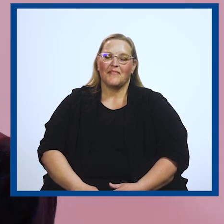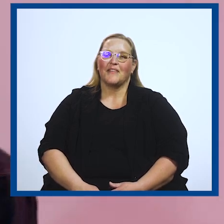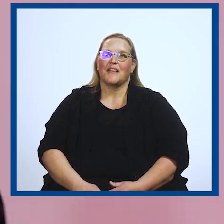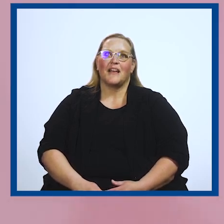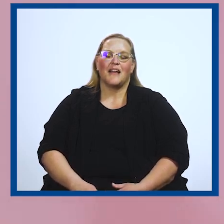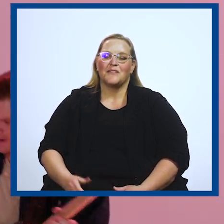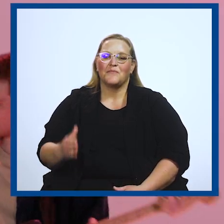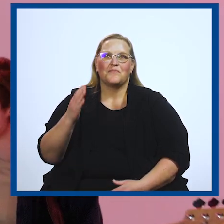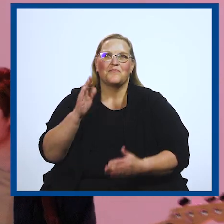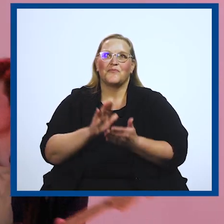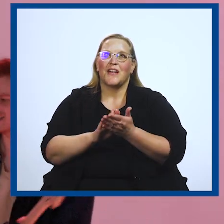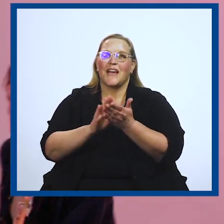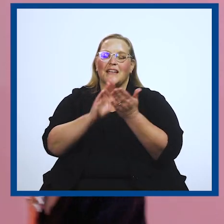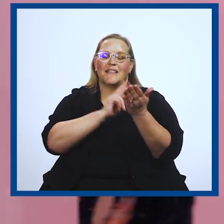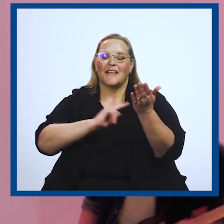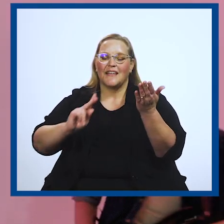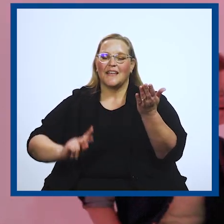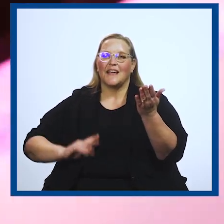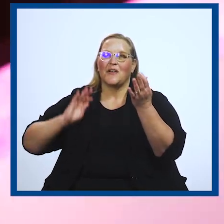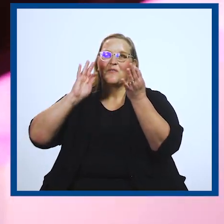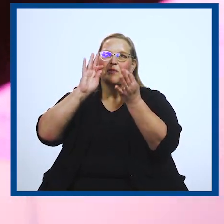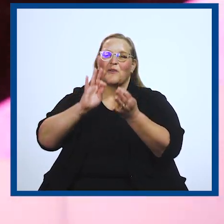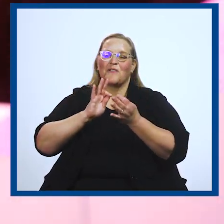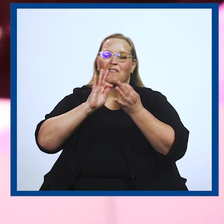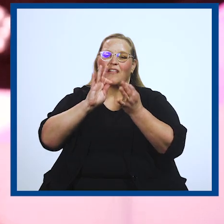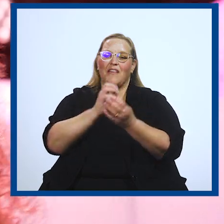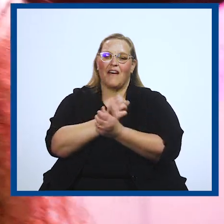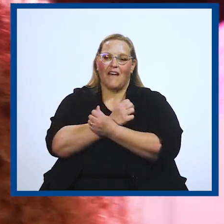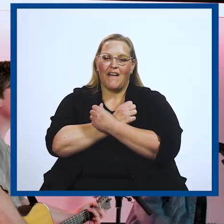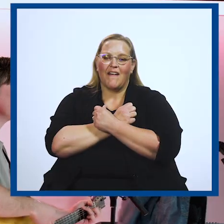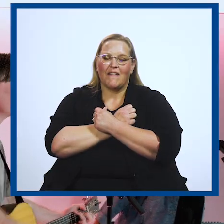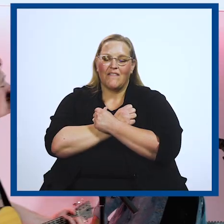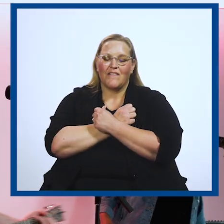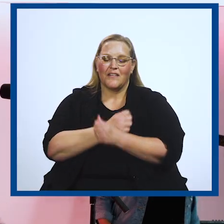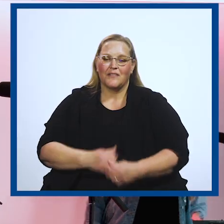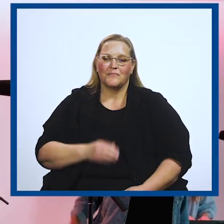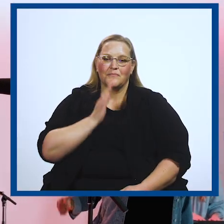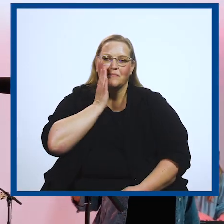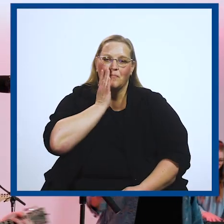And oh, praise the King of perfect